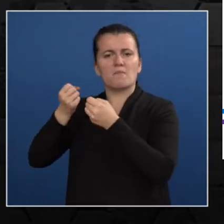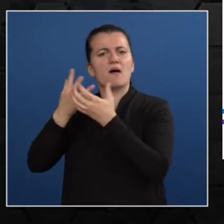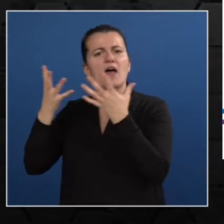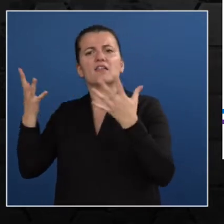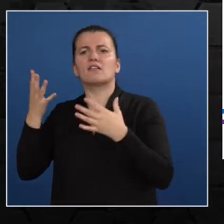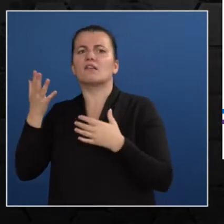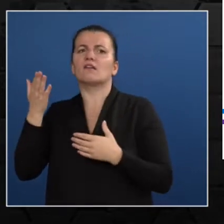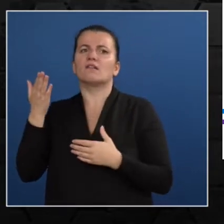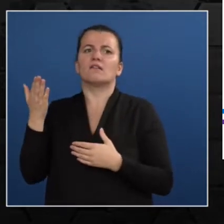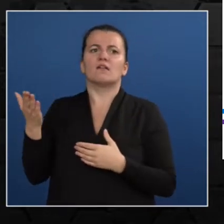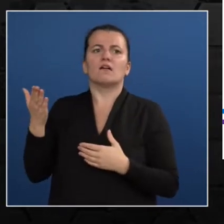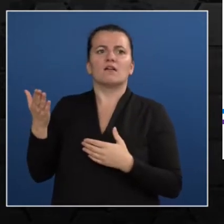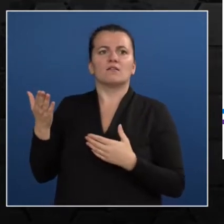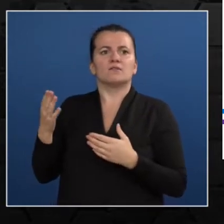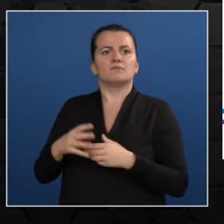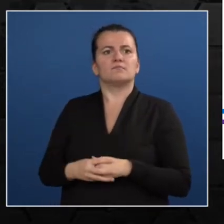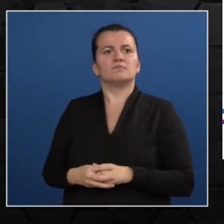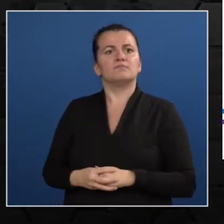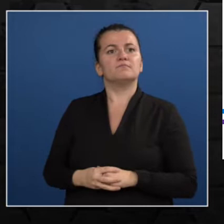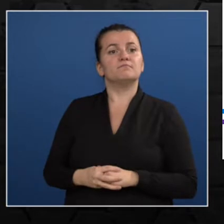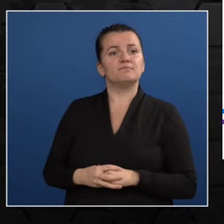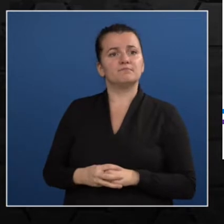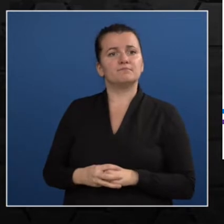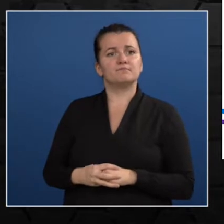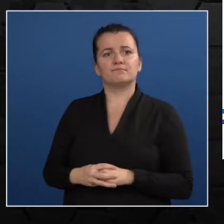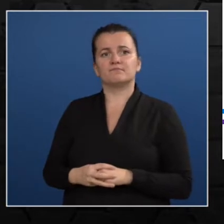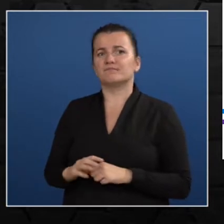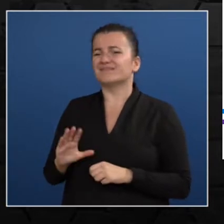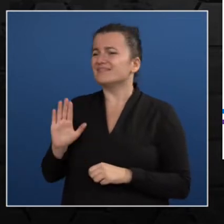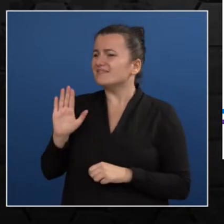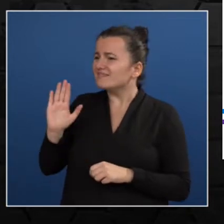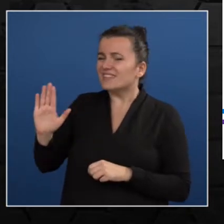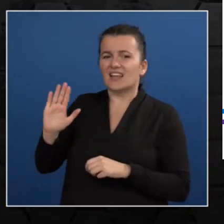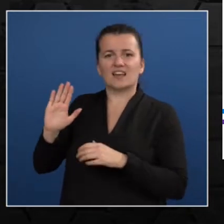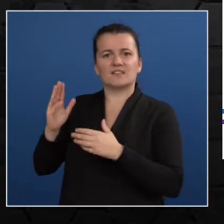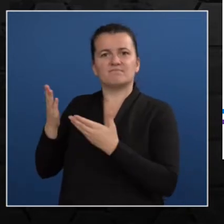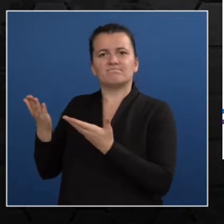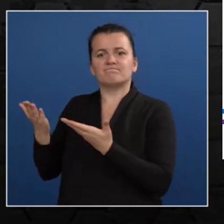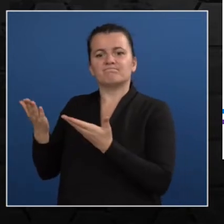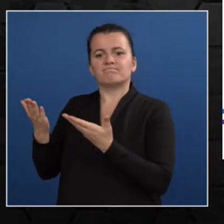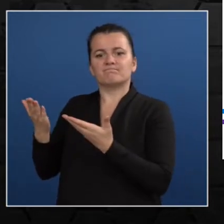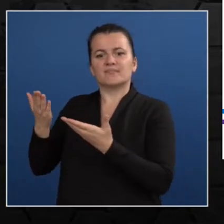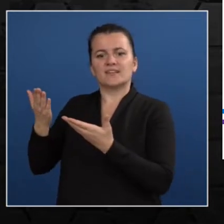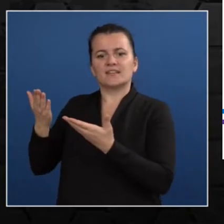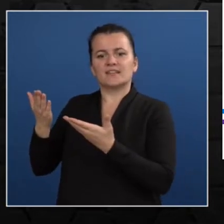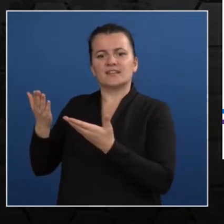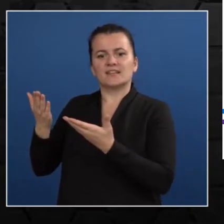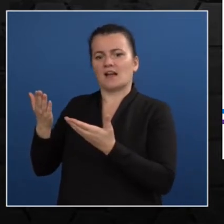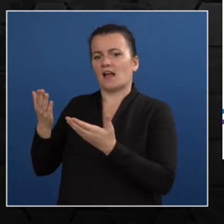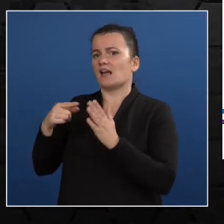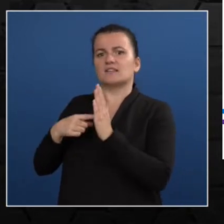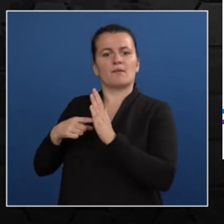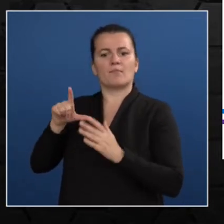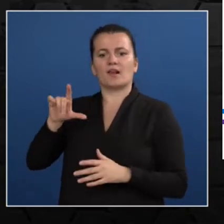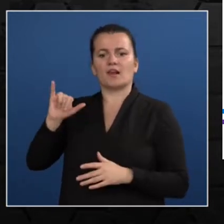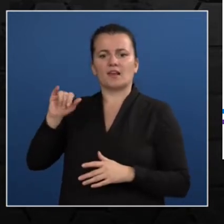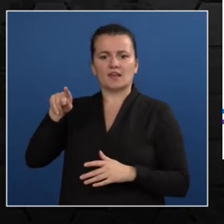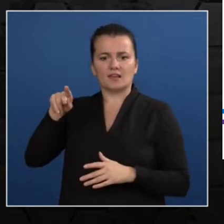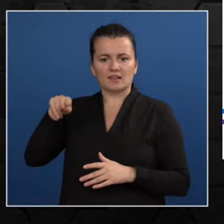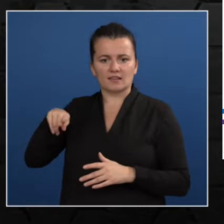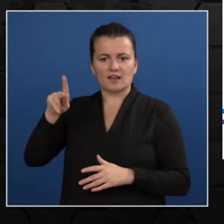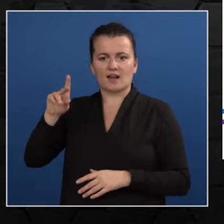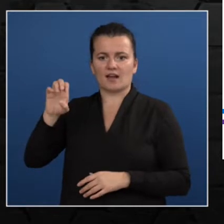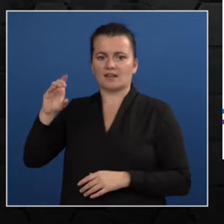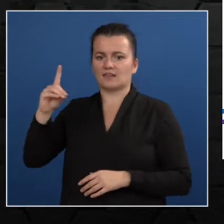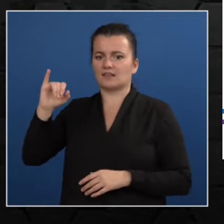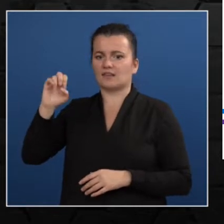six-figure salary in that. So data science is also covered in this domain too, and you